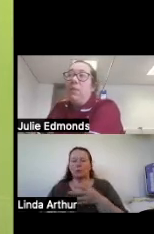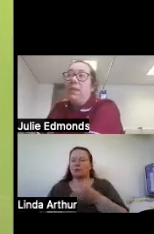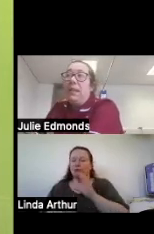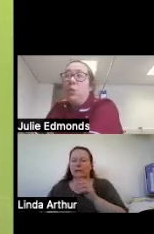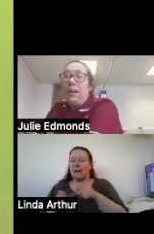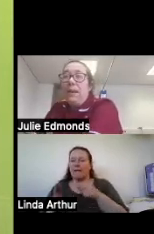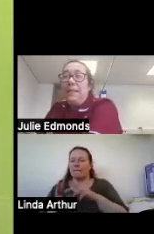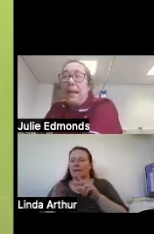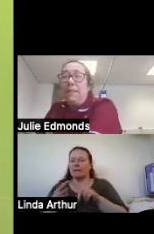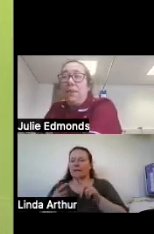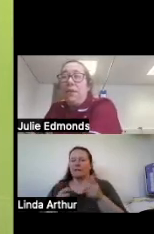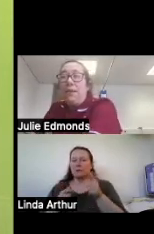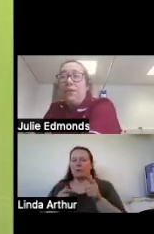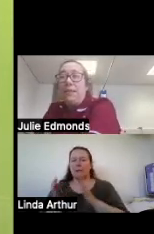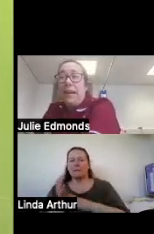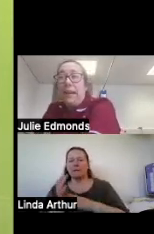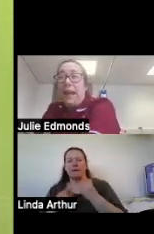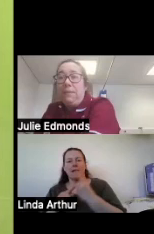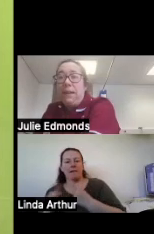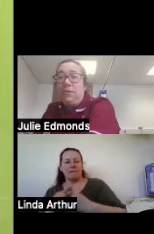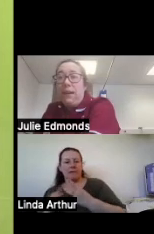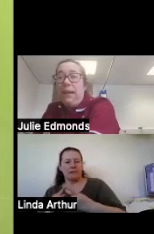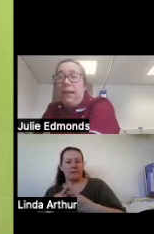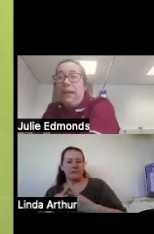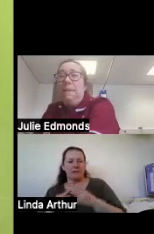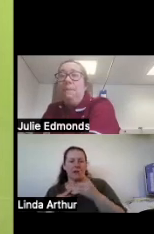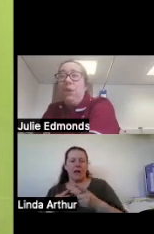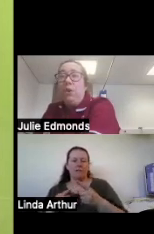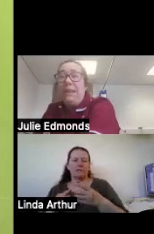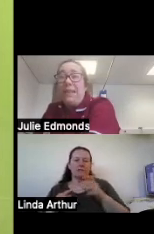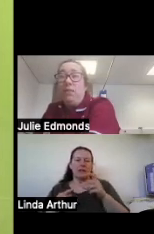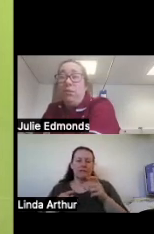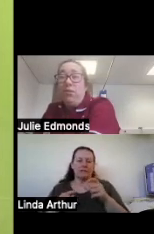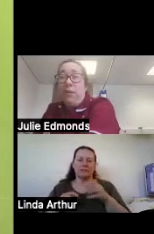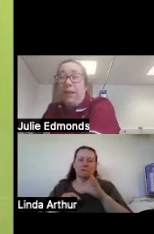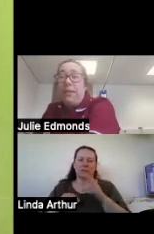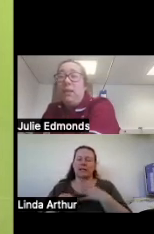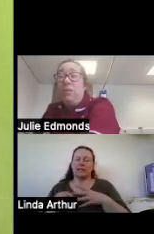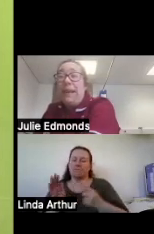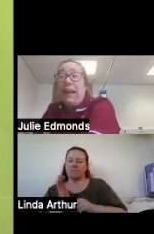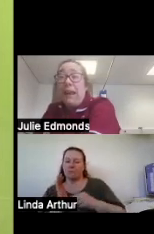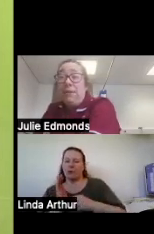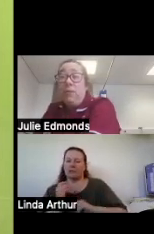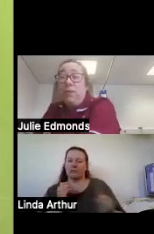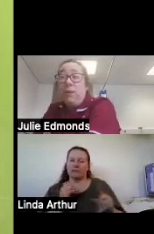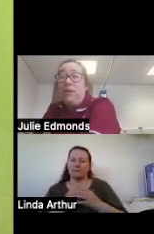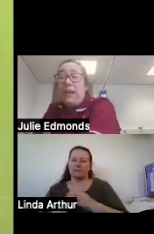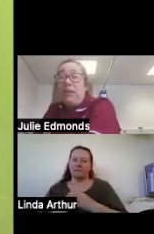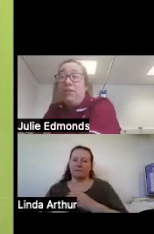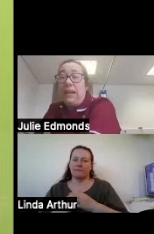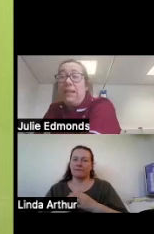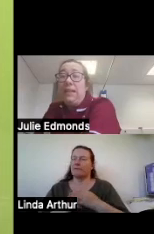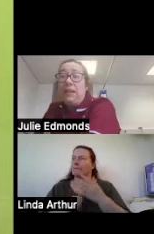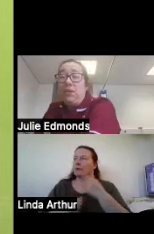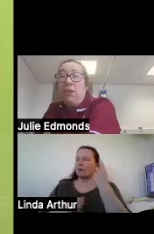say, 20 minutes to half an hour after you take a caffeinated drink, you're going to be needing to go to the toilet. So being clever with when you take